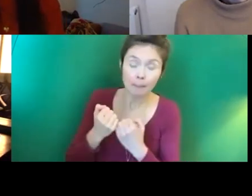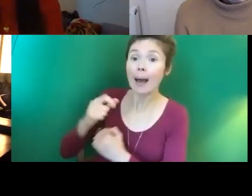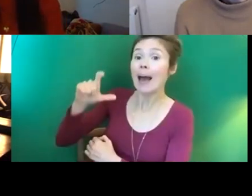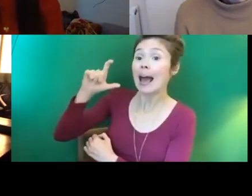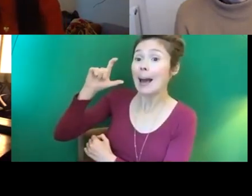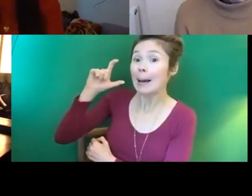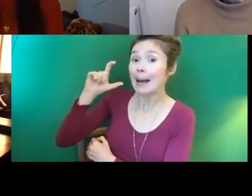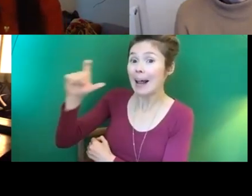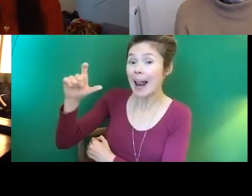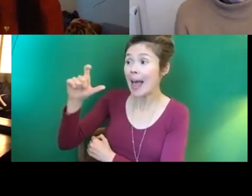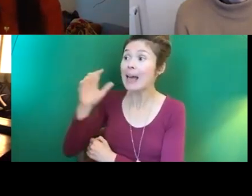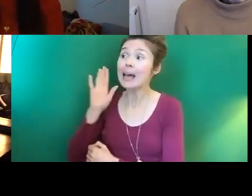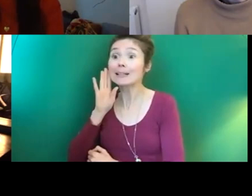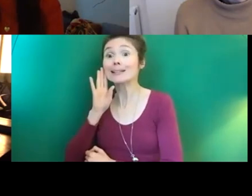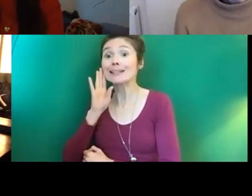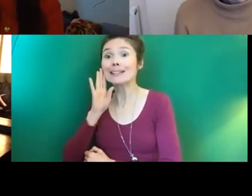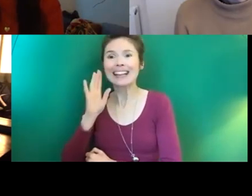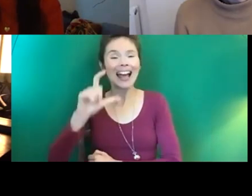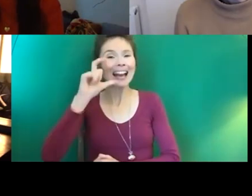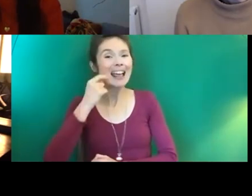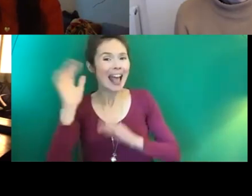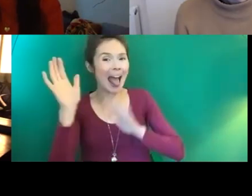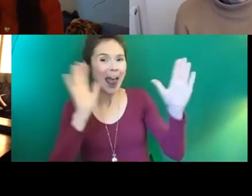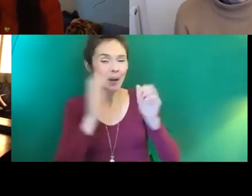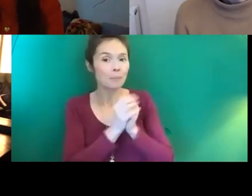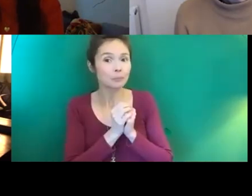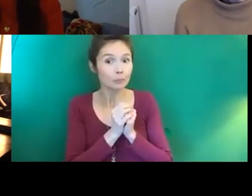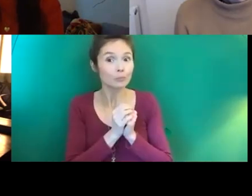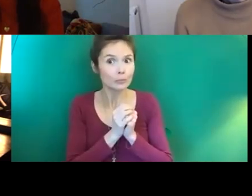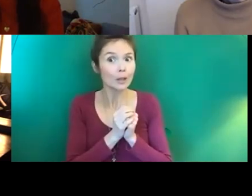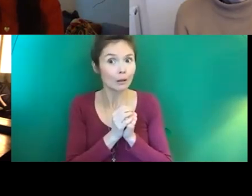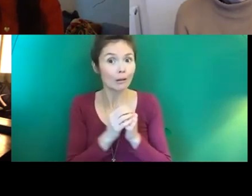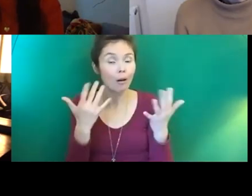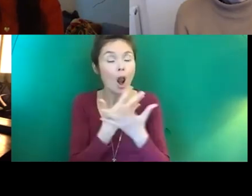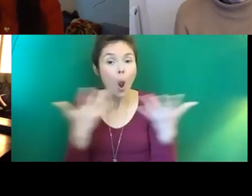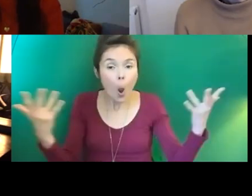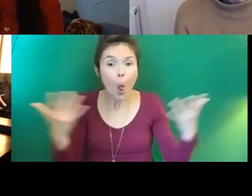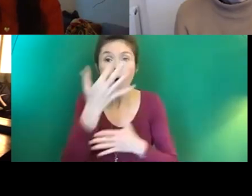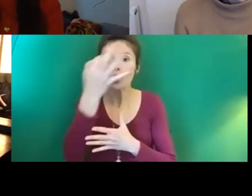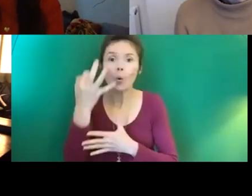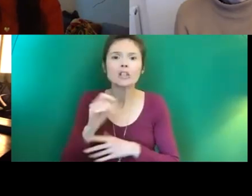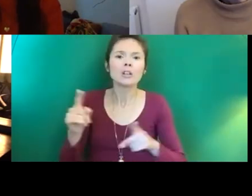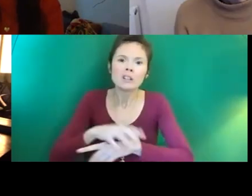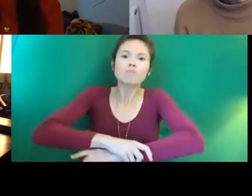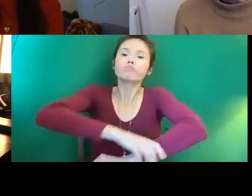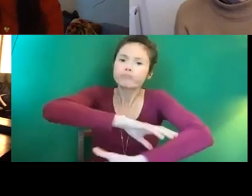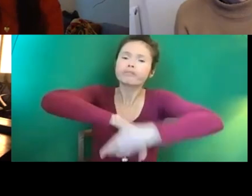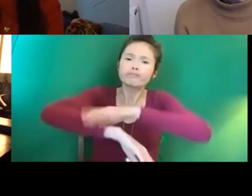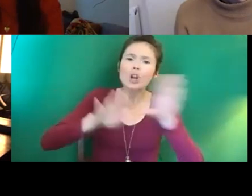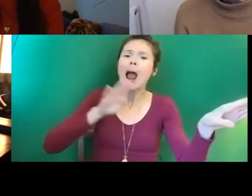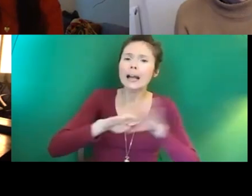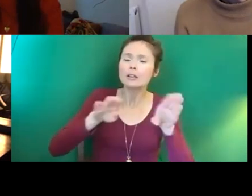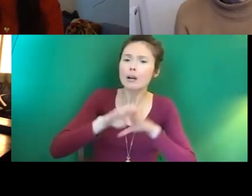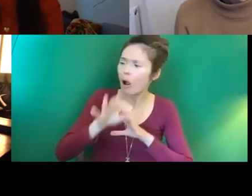background. Claire. Hiya. There's quite a lot of really practical questions for John Merriman around offering